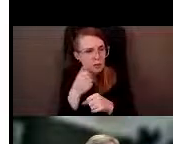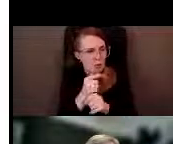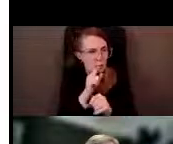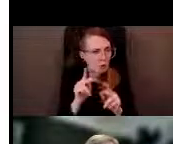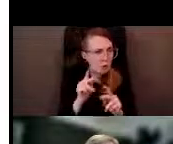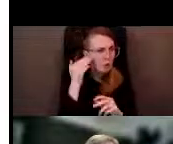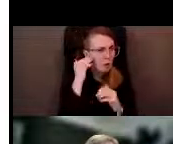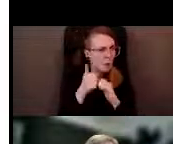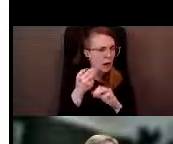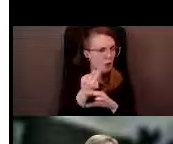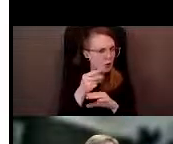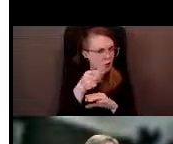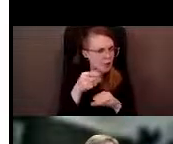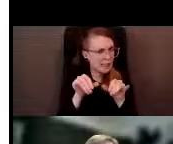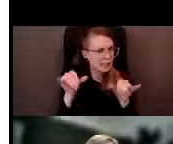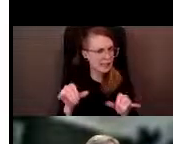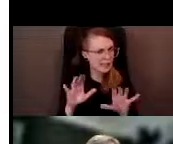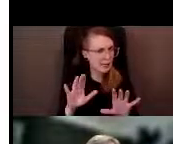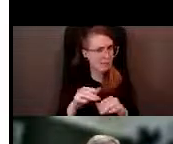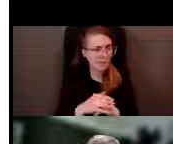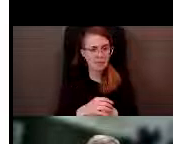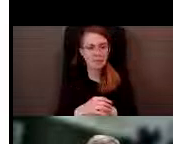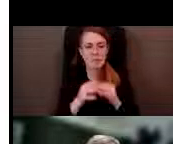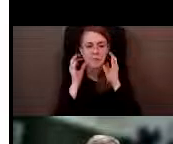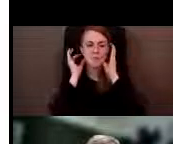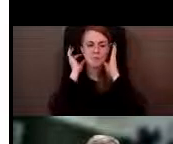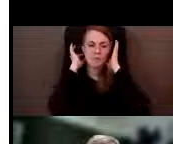system and is logged on correctly.